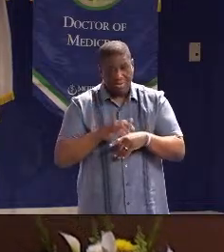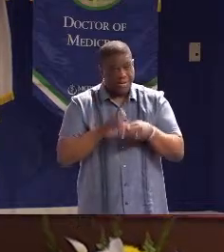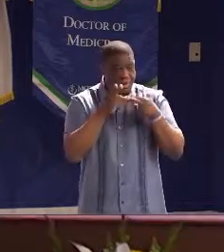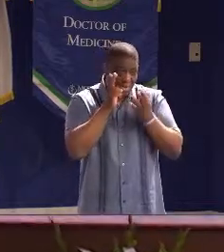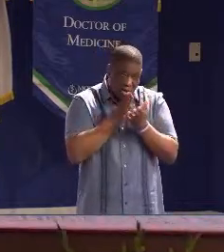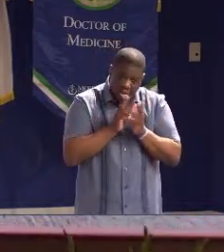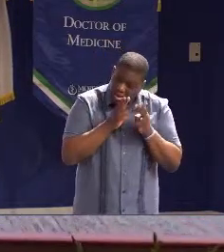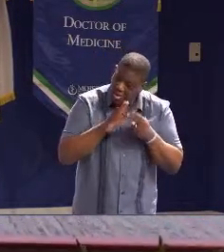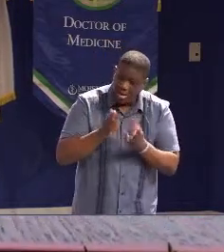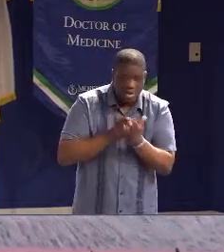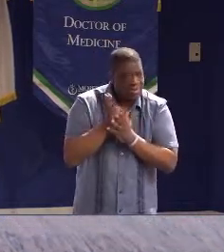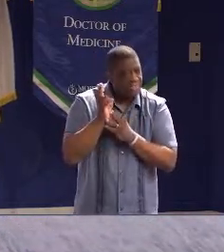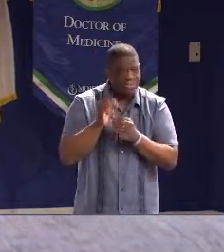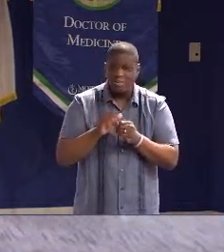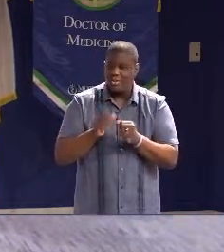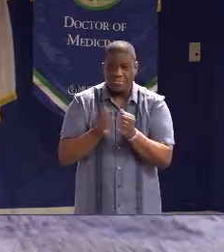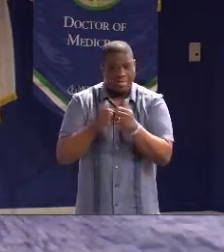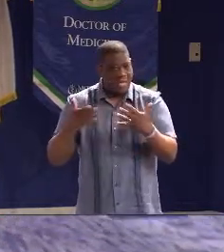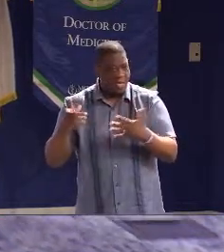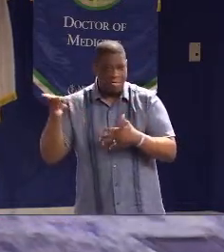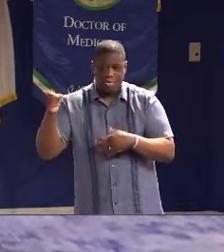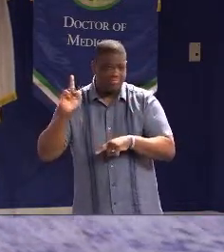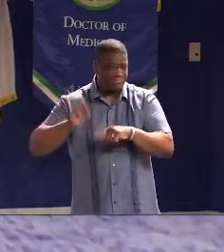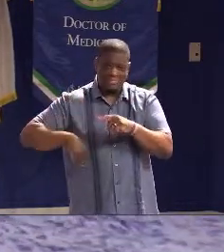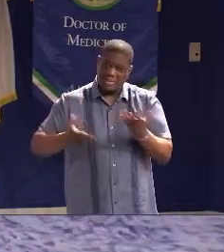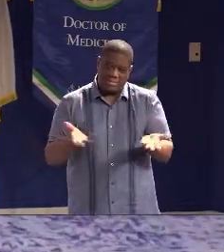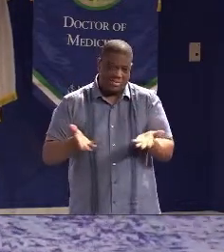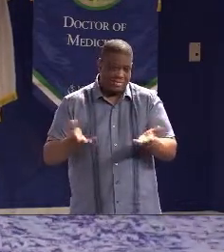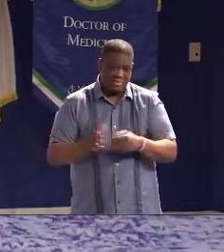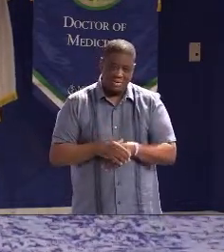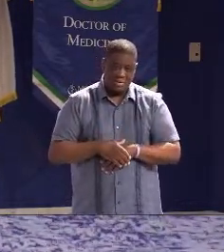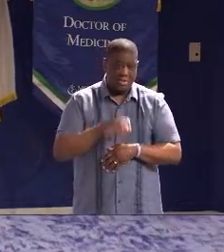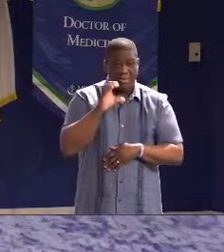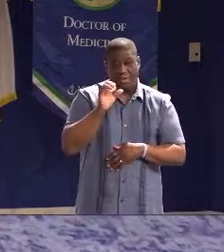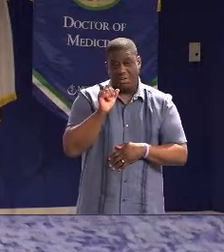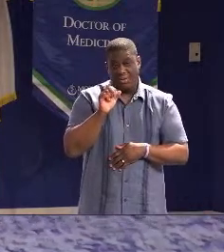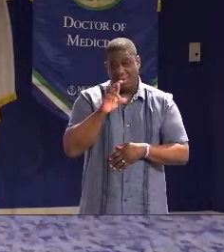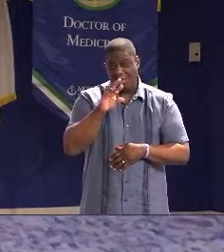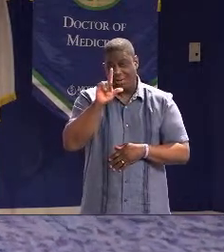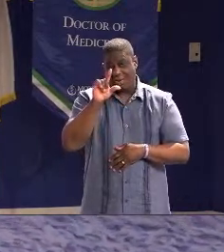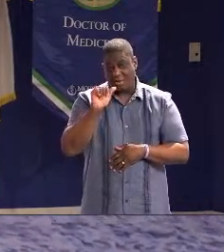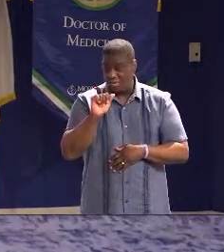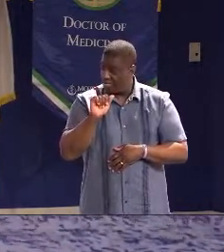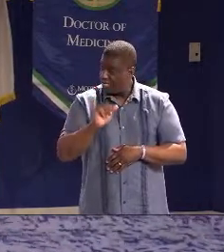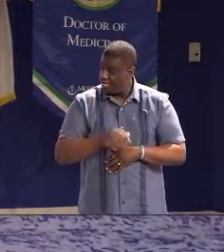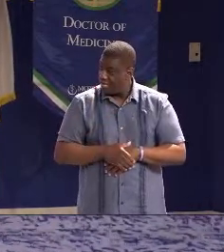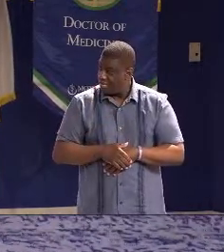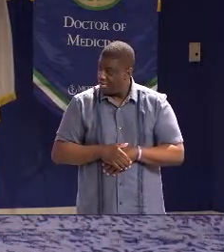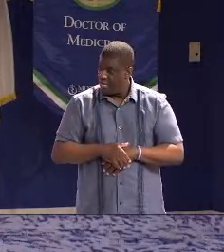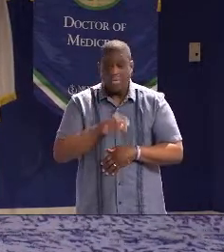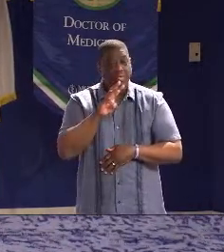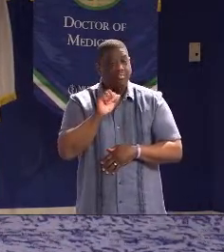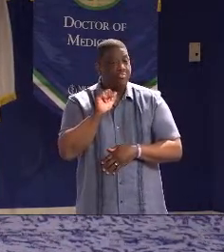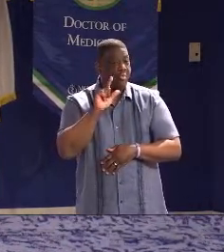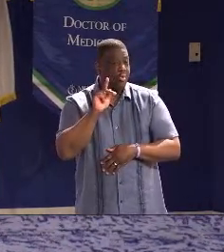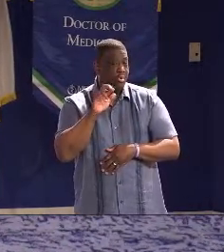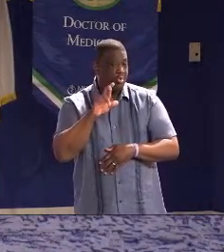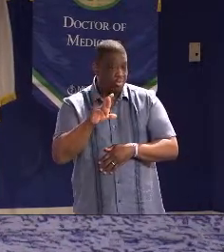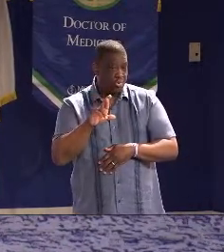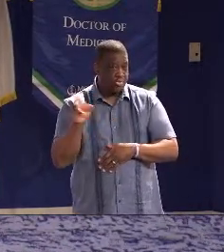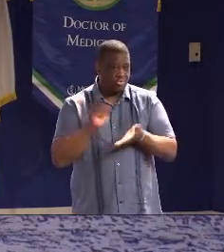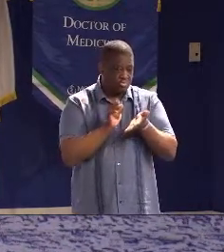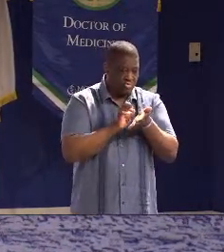without her, I would not be here. Also, thank you to Miss Carla Durham Walker. She's one of the writing